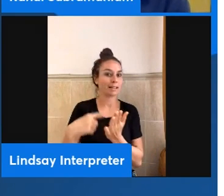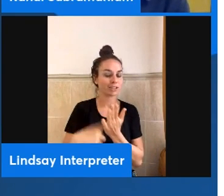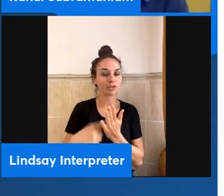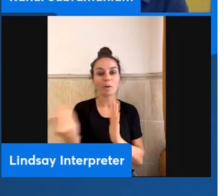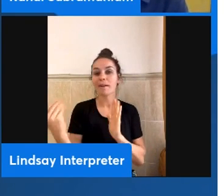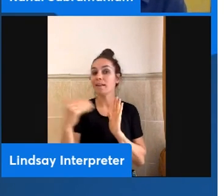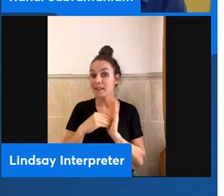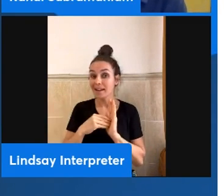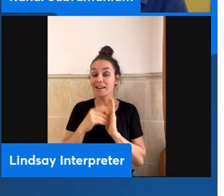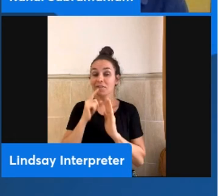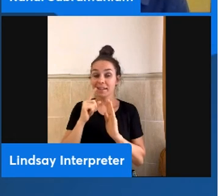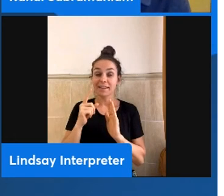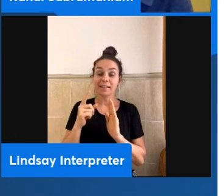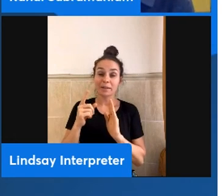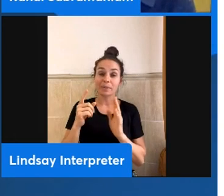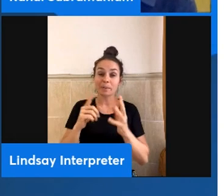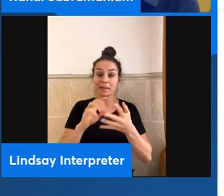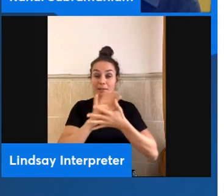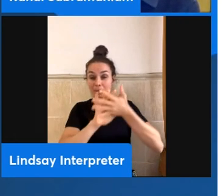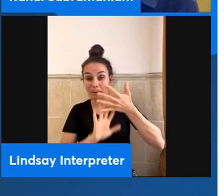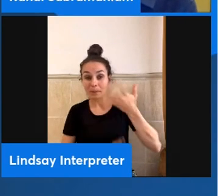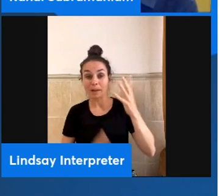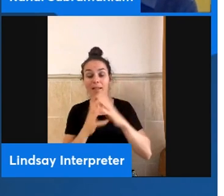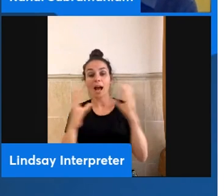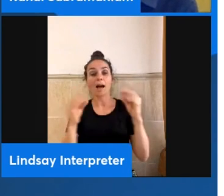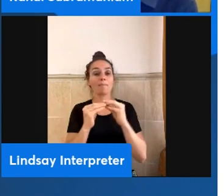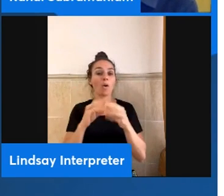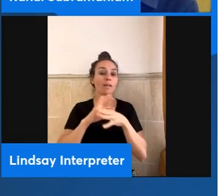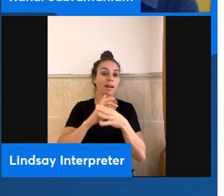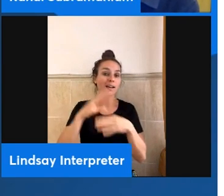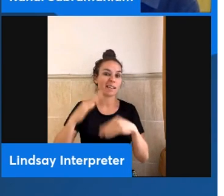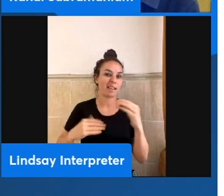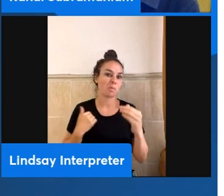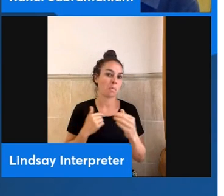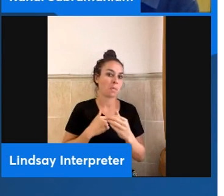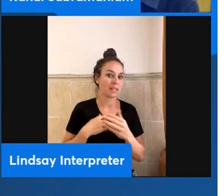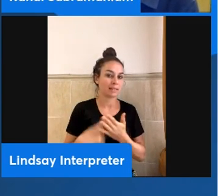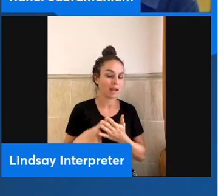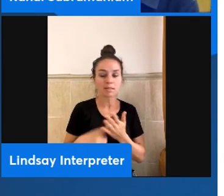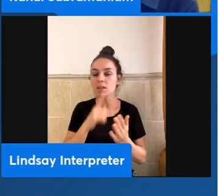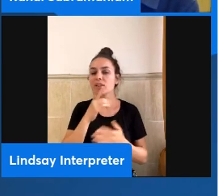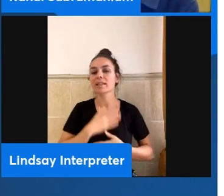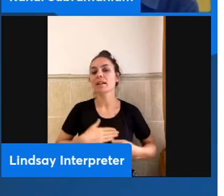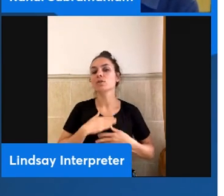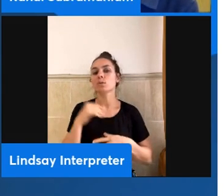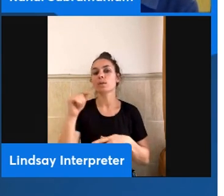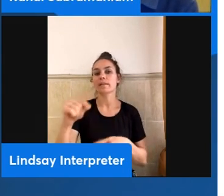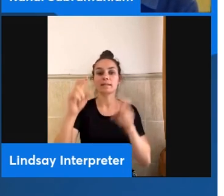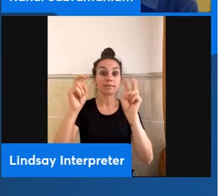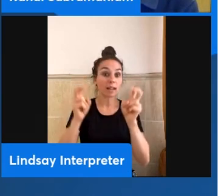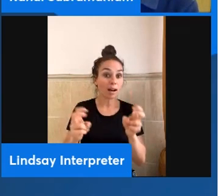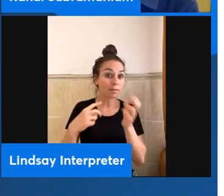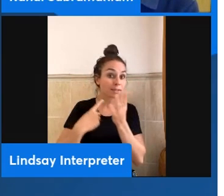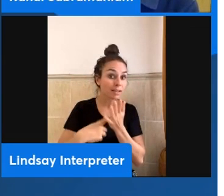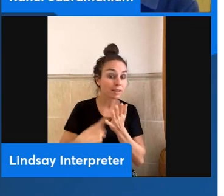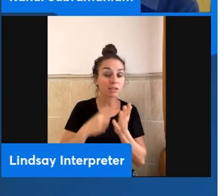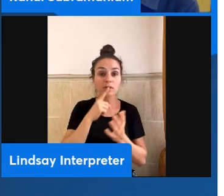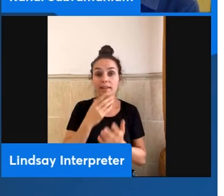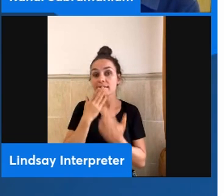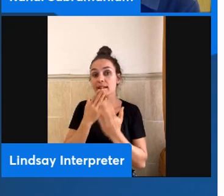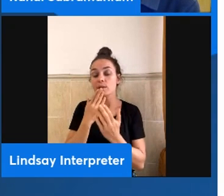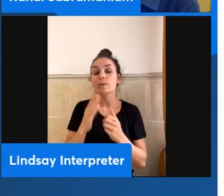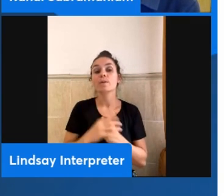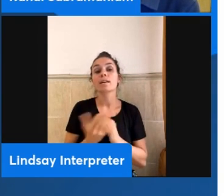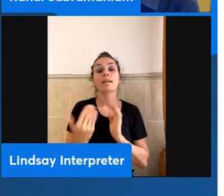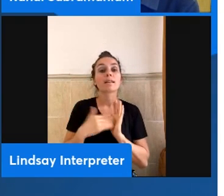prepared a lot more content than we got through, but I really enjoyed all the different topics. And thank you again